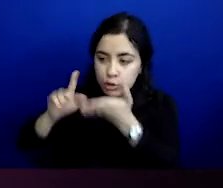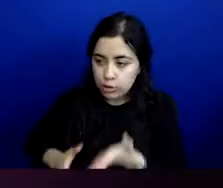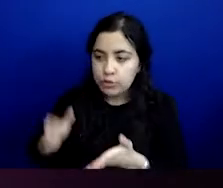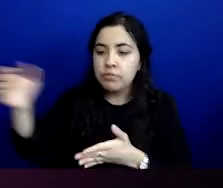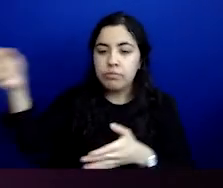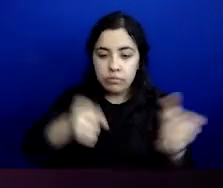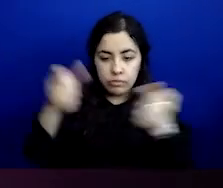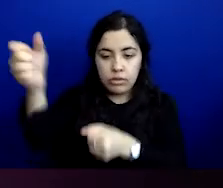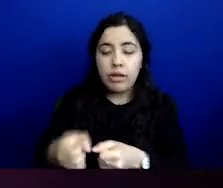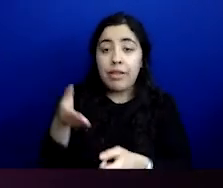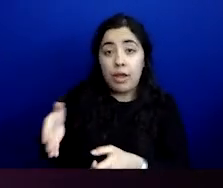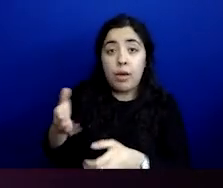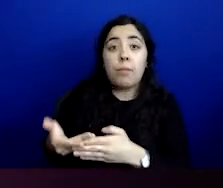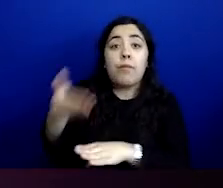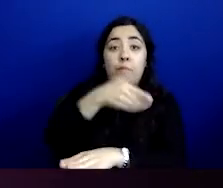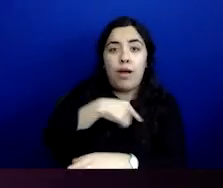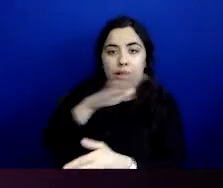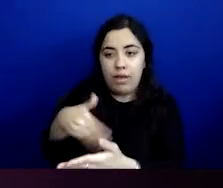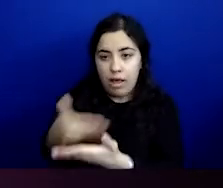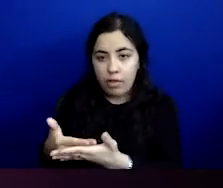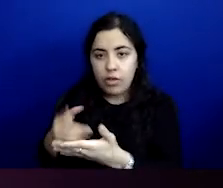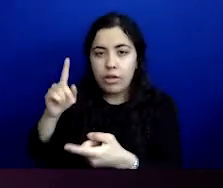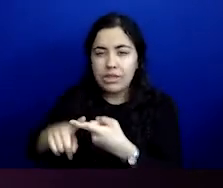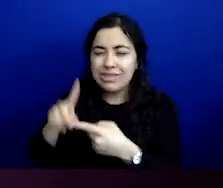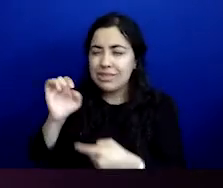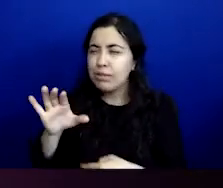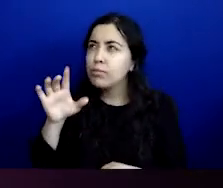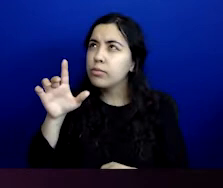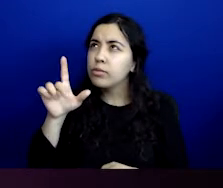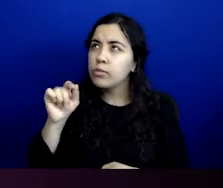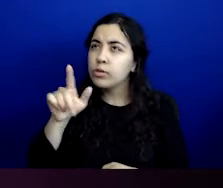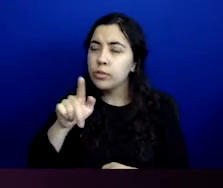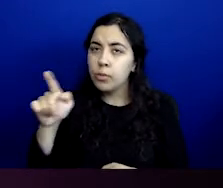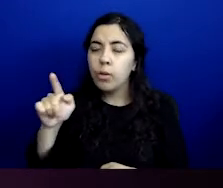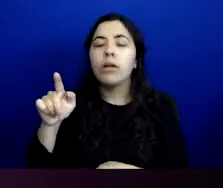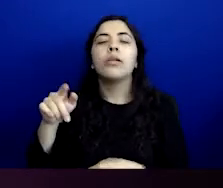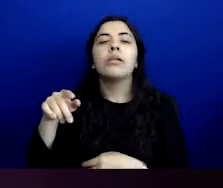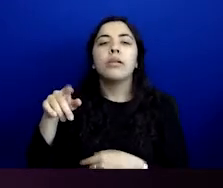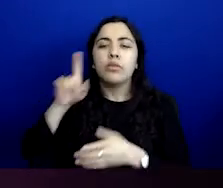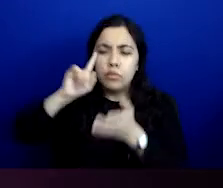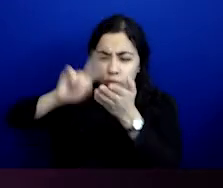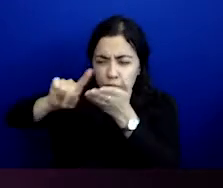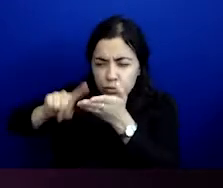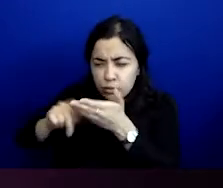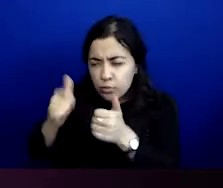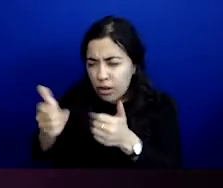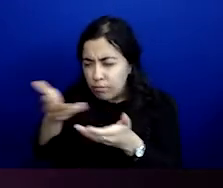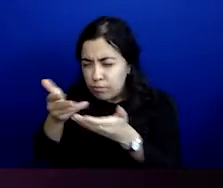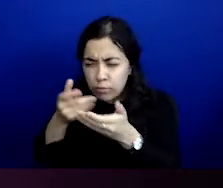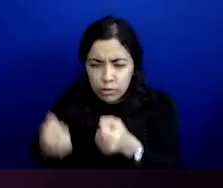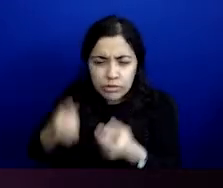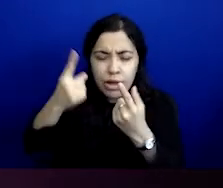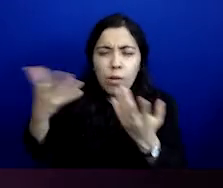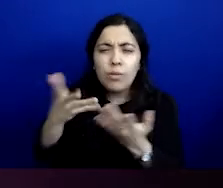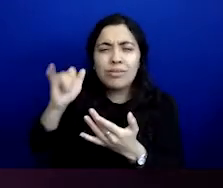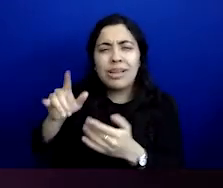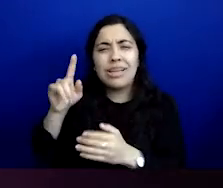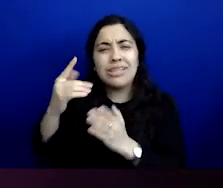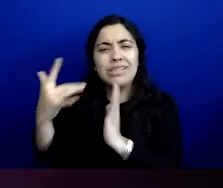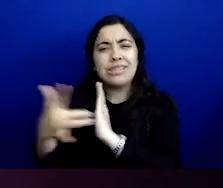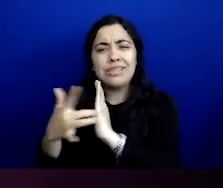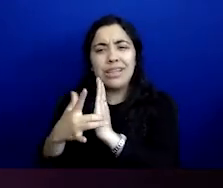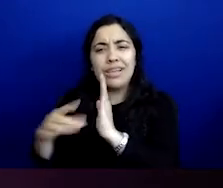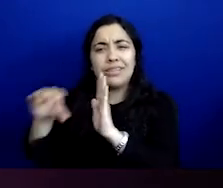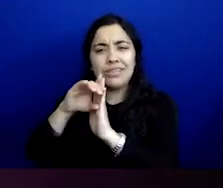there, that worked until the end of December of 2021, that were researching and trying to understand what this tech stack actually looks